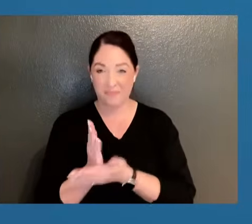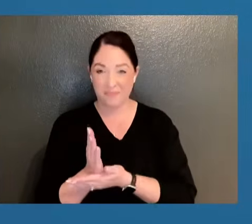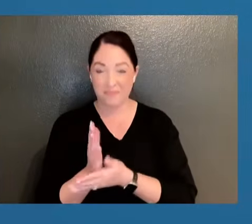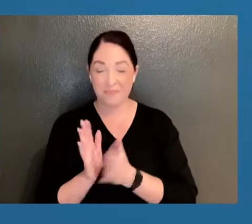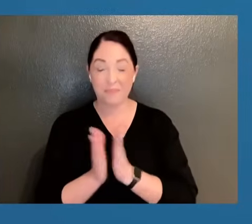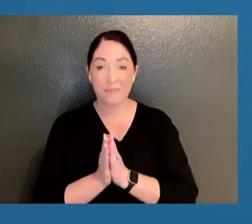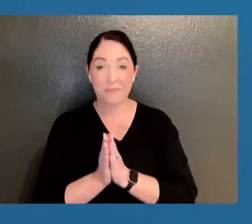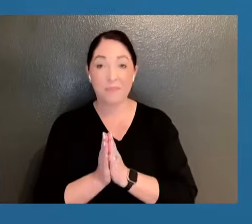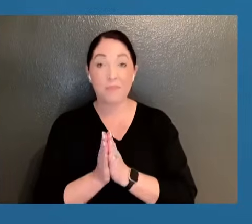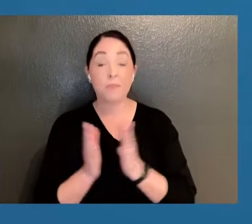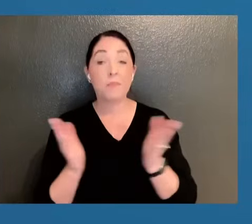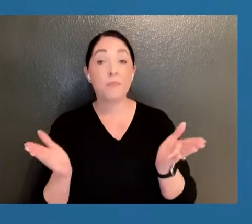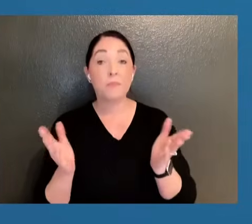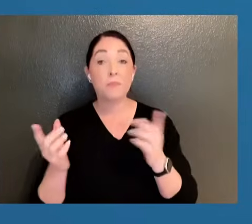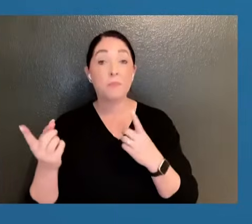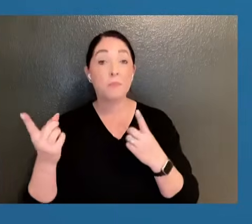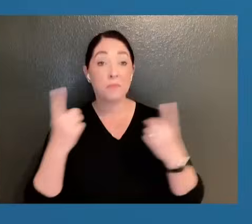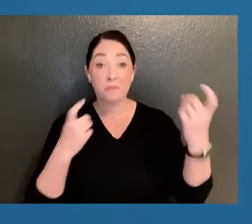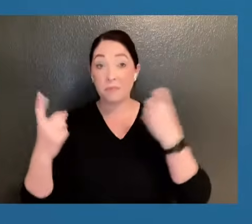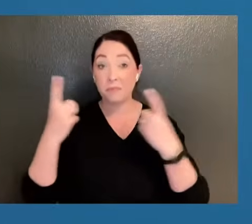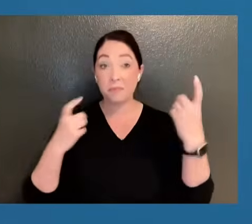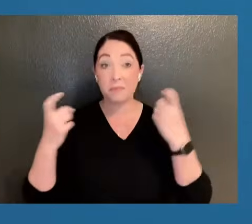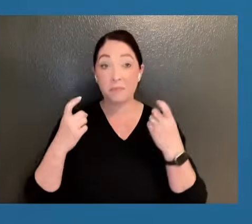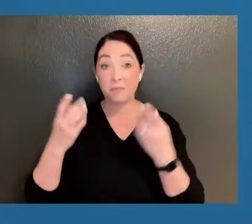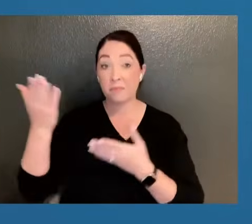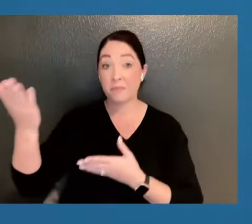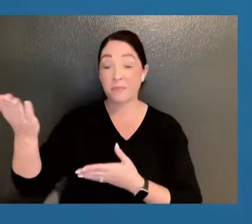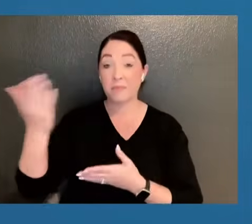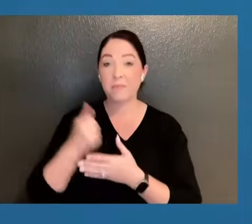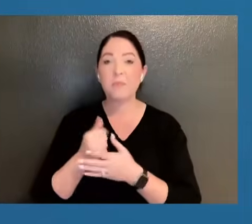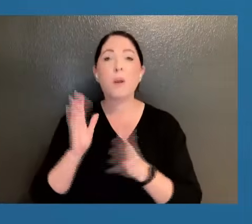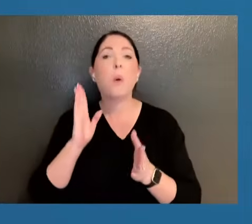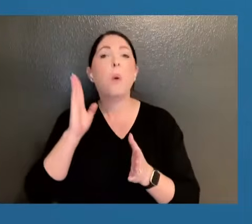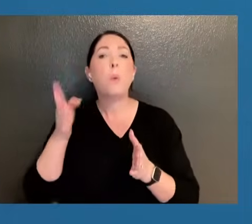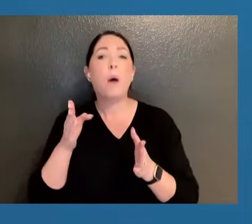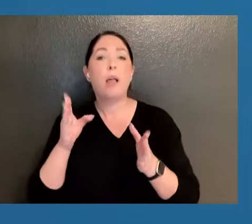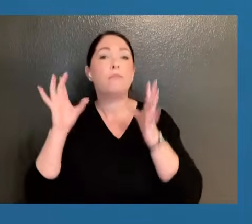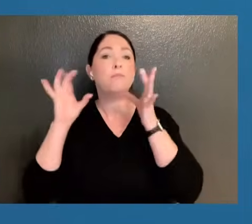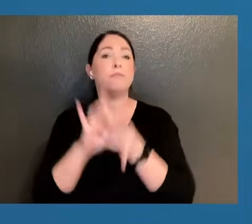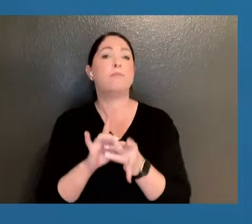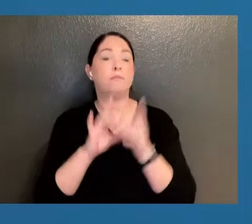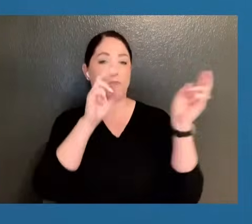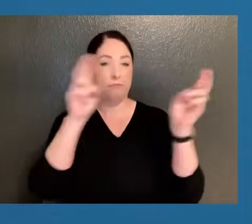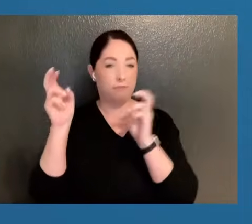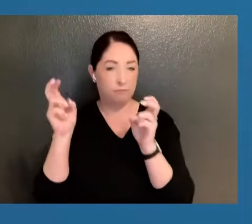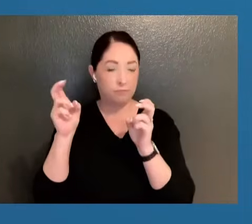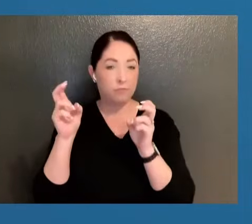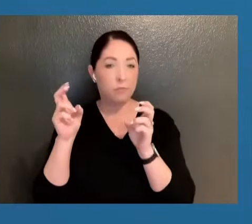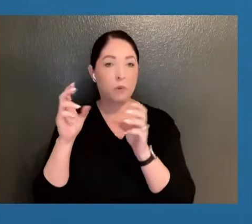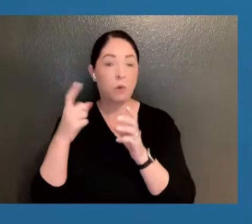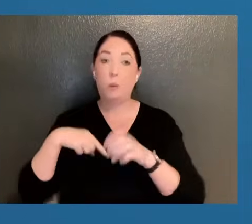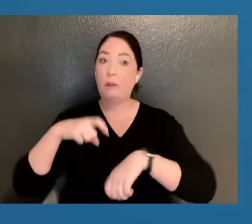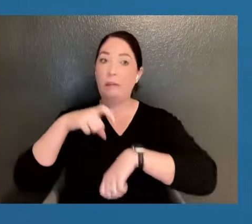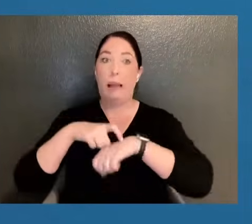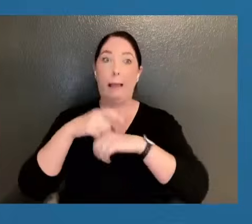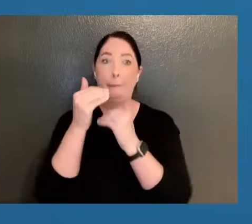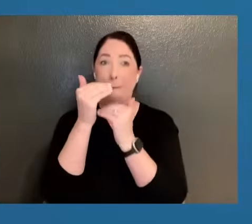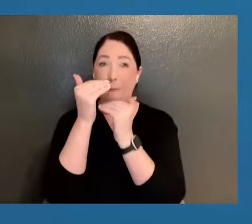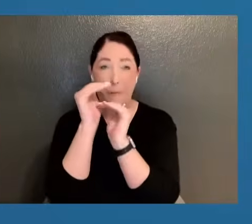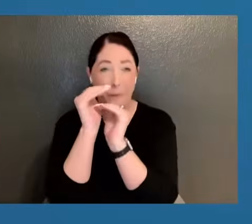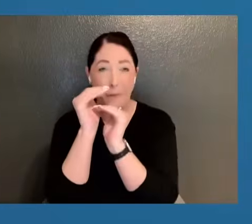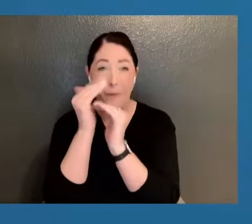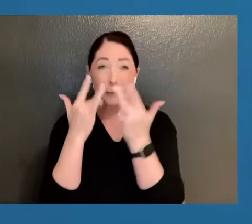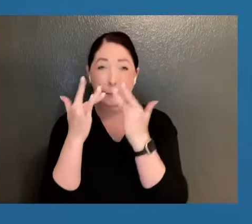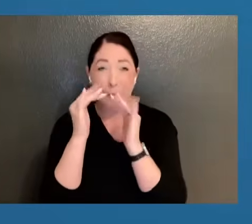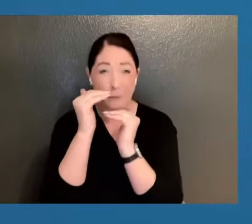All right, questions? Good. Yeah, we're going to do on-topic questions here just because we're really tight on time, really tight. Let's